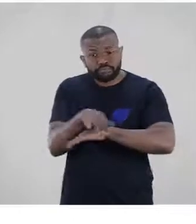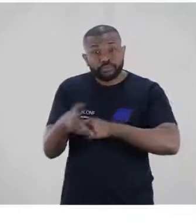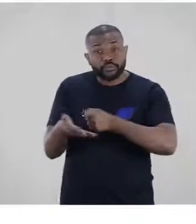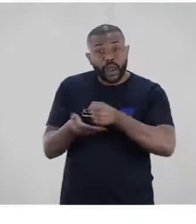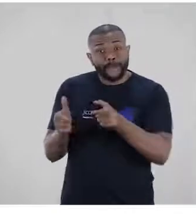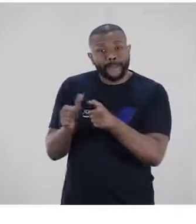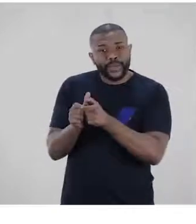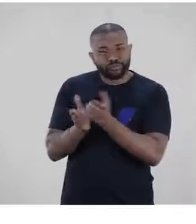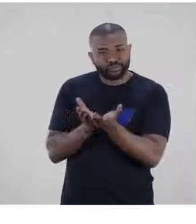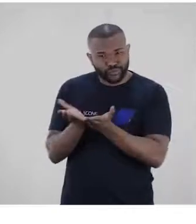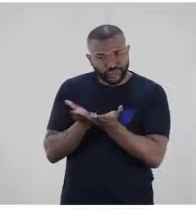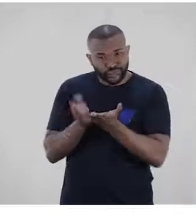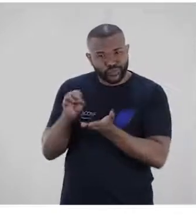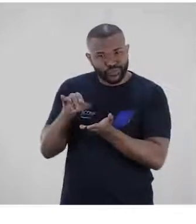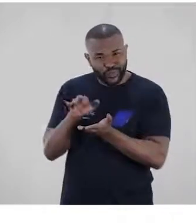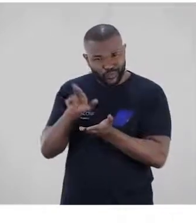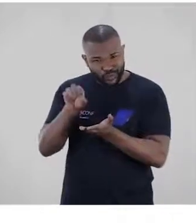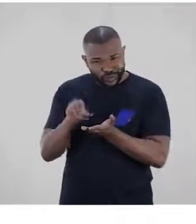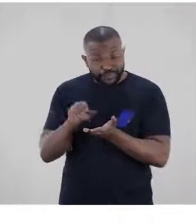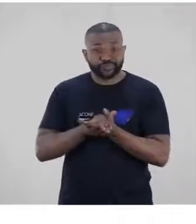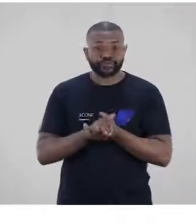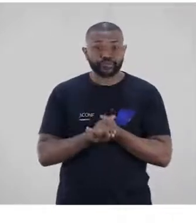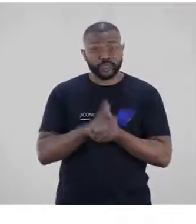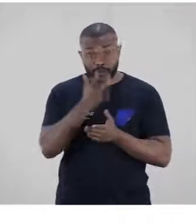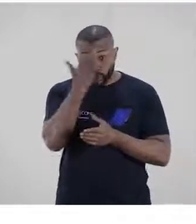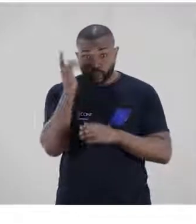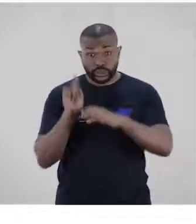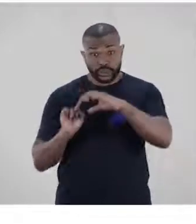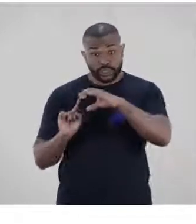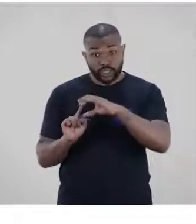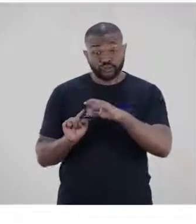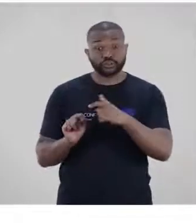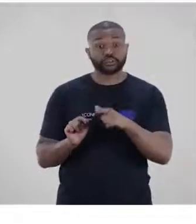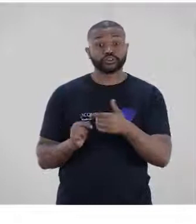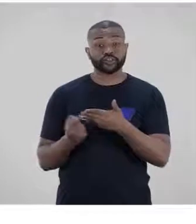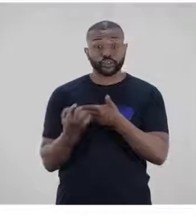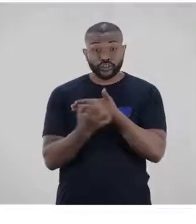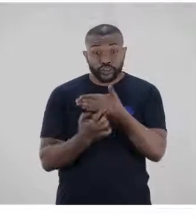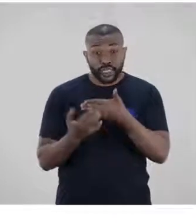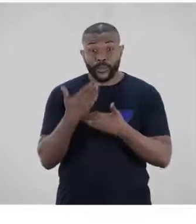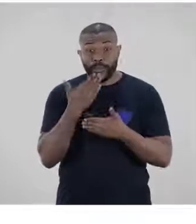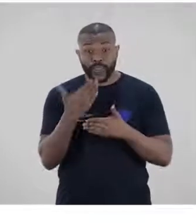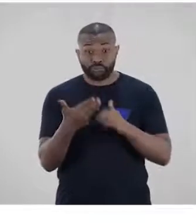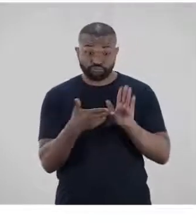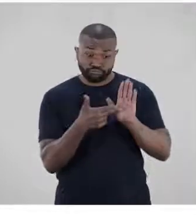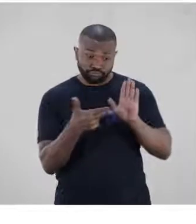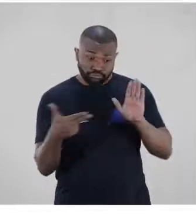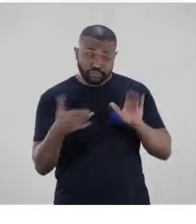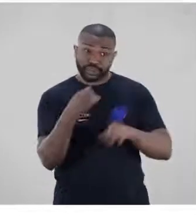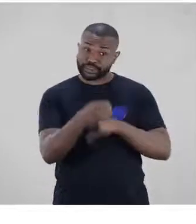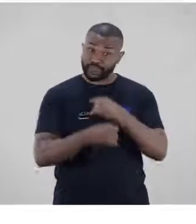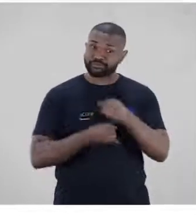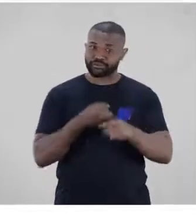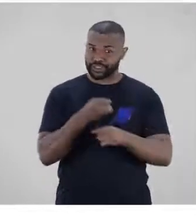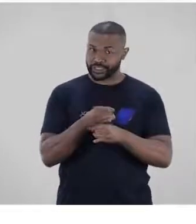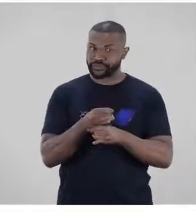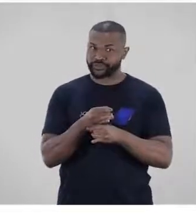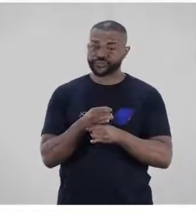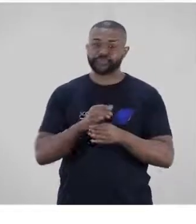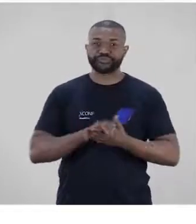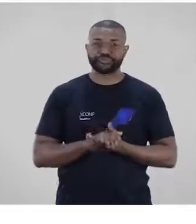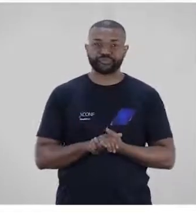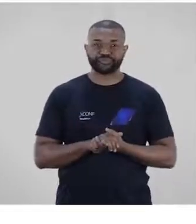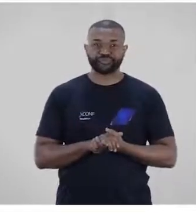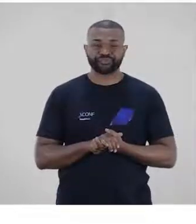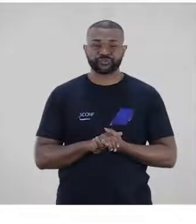for your online claims, people that go online on the internet and then submit their claims. And for that system, you may decide